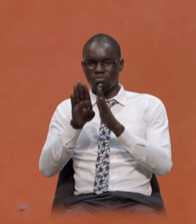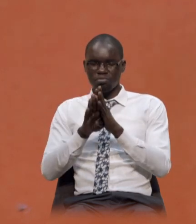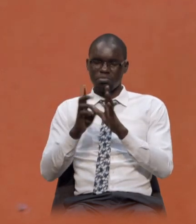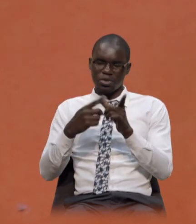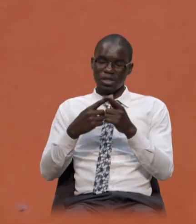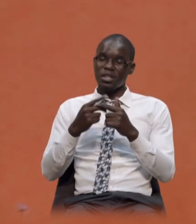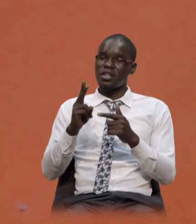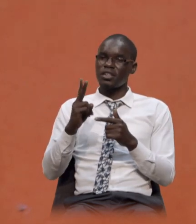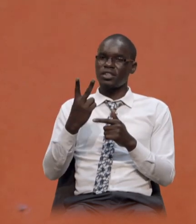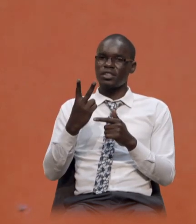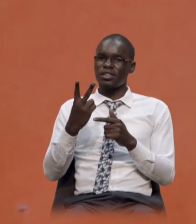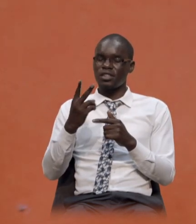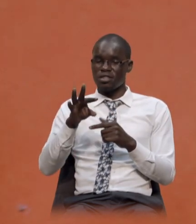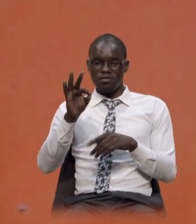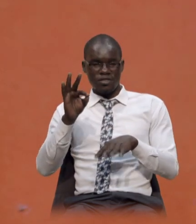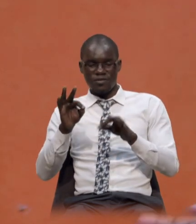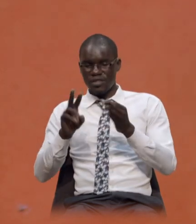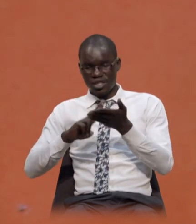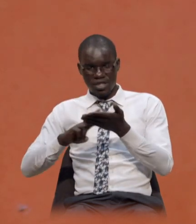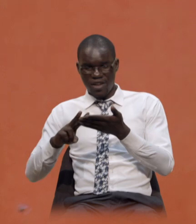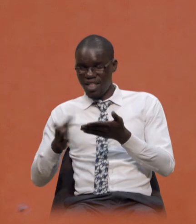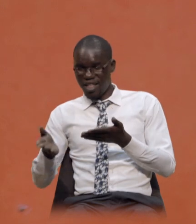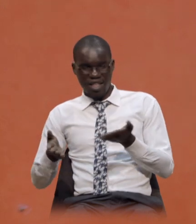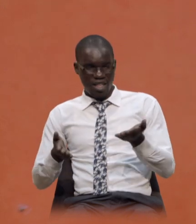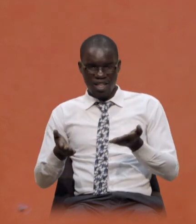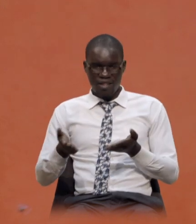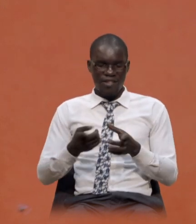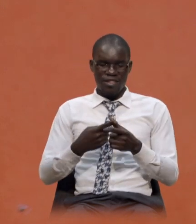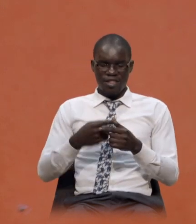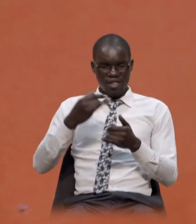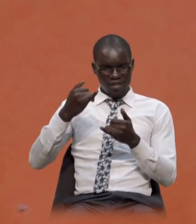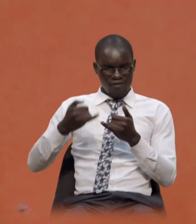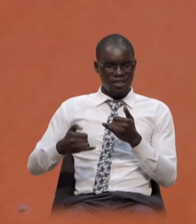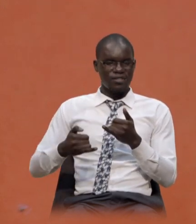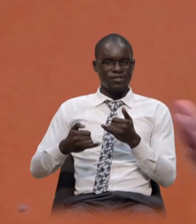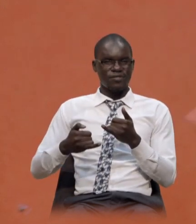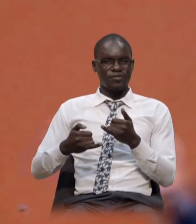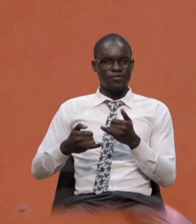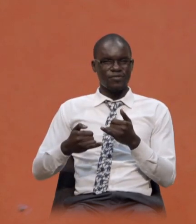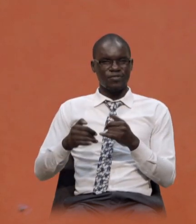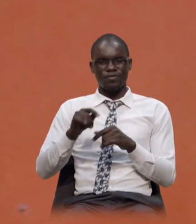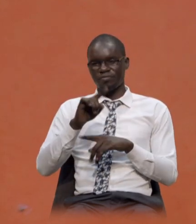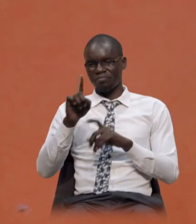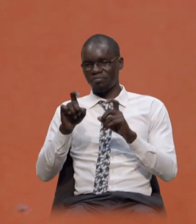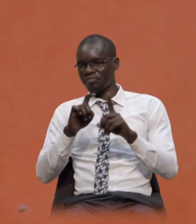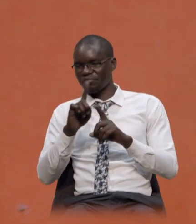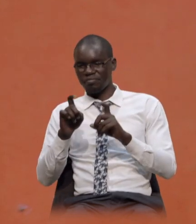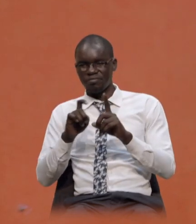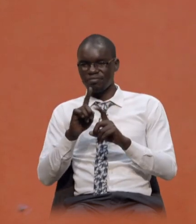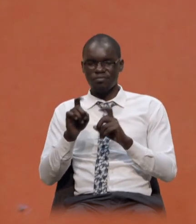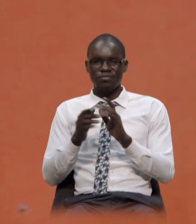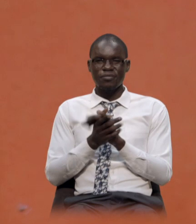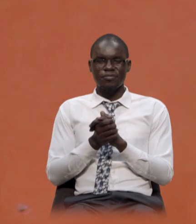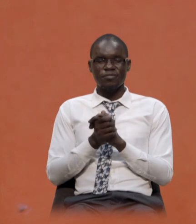be finding verses here and there. And then the final round, we will be asking random questions from the